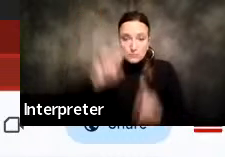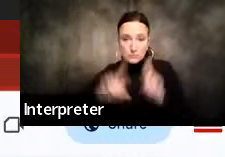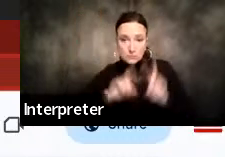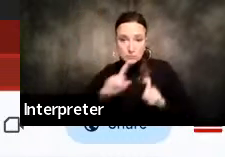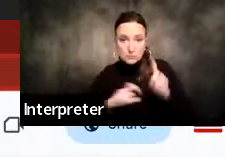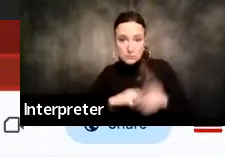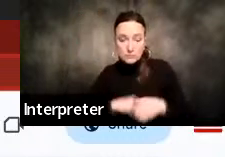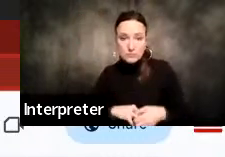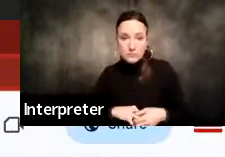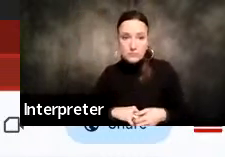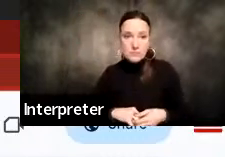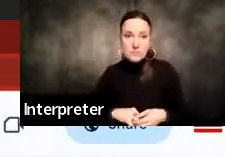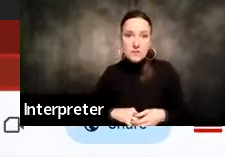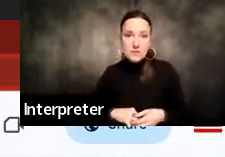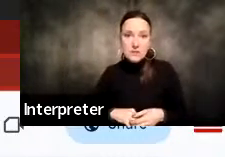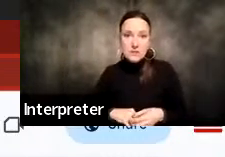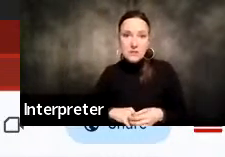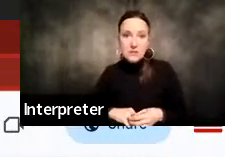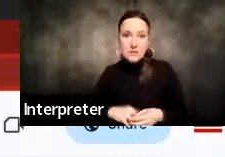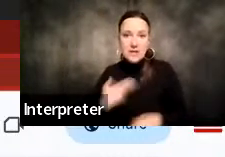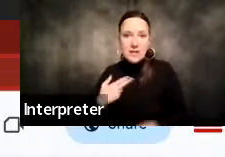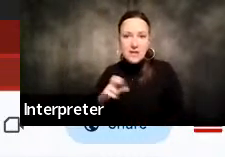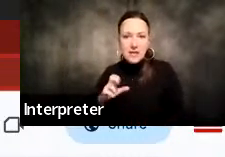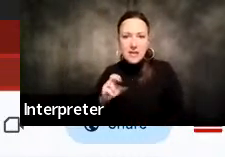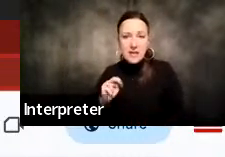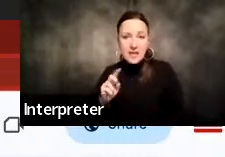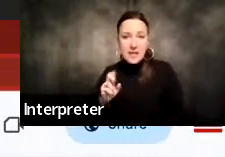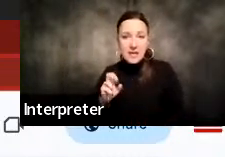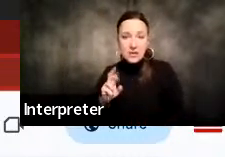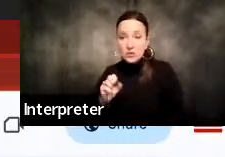Seeing none directly, I see Commissioner Henderson has a question.